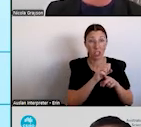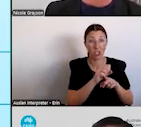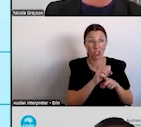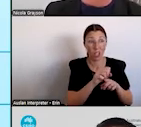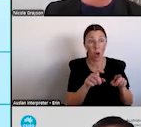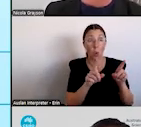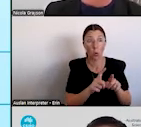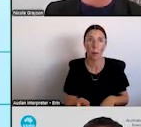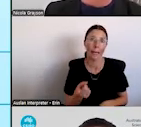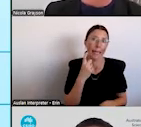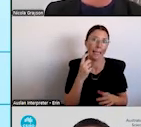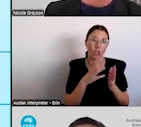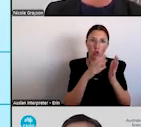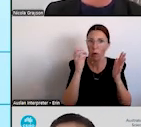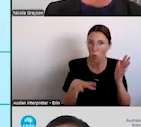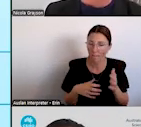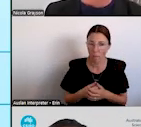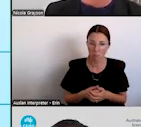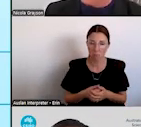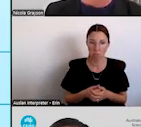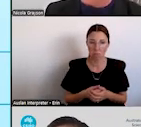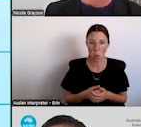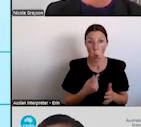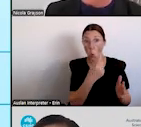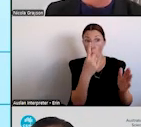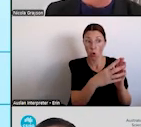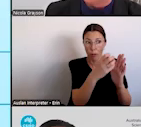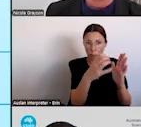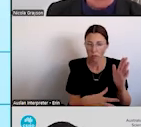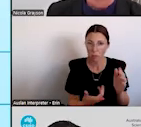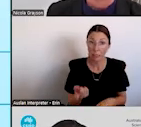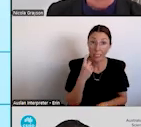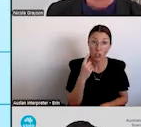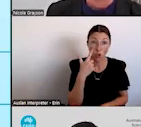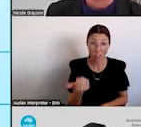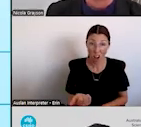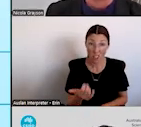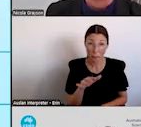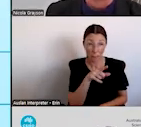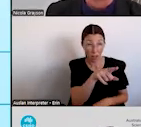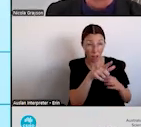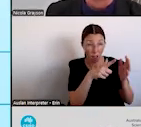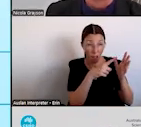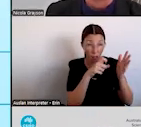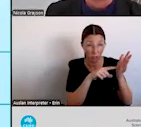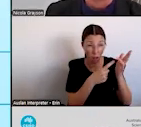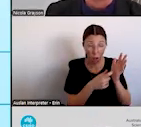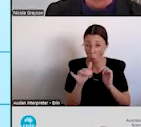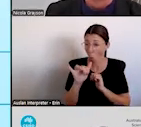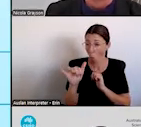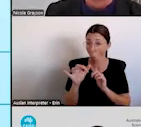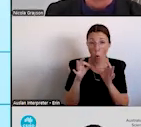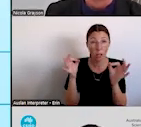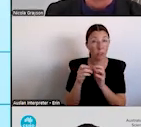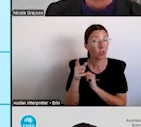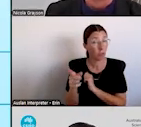you track down who actually removed that? Is it a particular actor, particular organization? Of course, it will